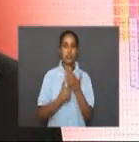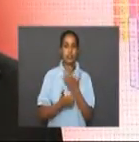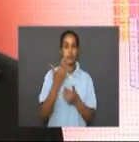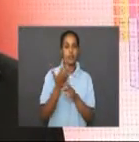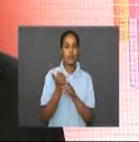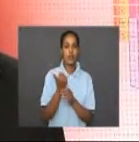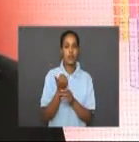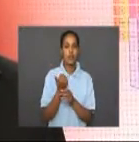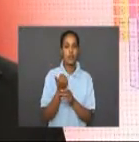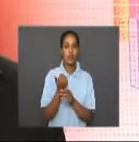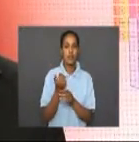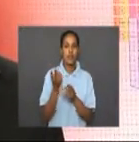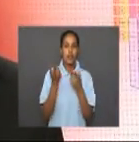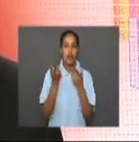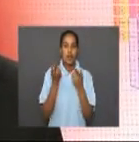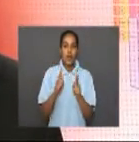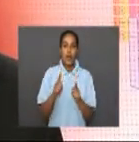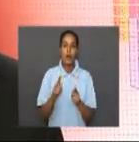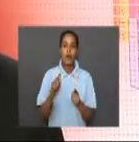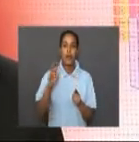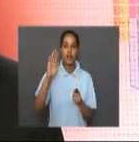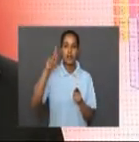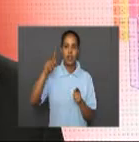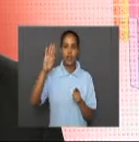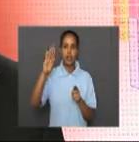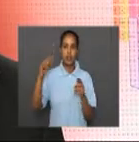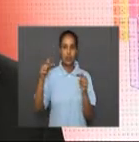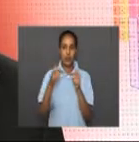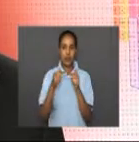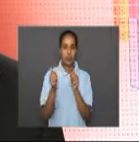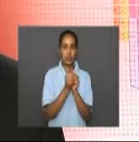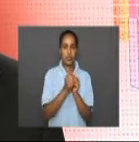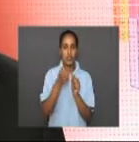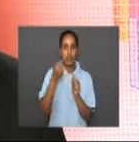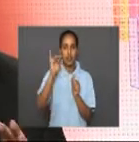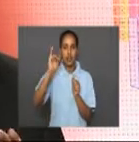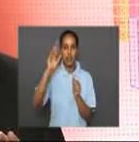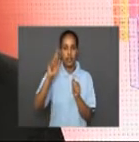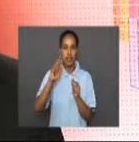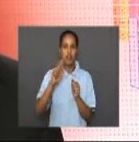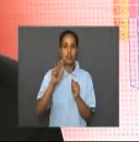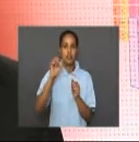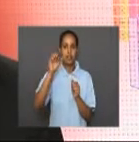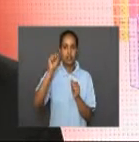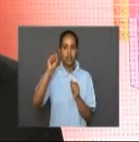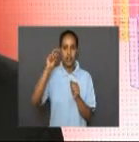soon tarnishes to a dull gray when it is exposed to